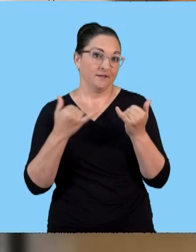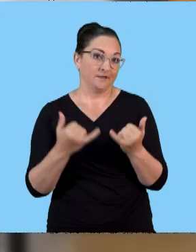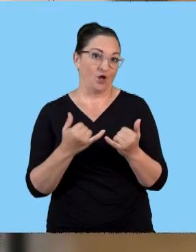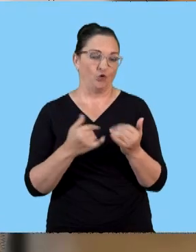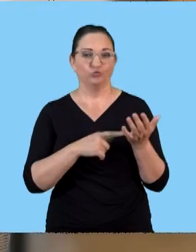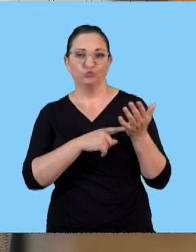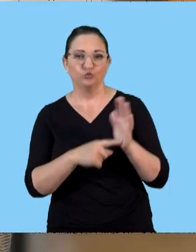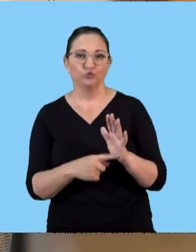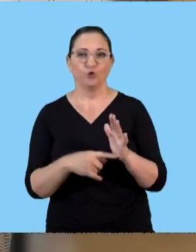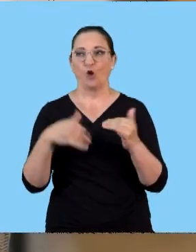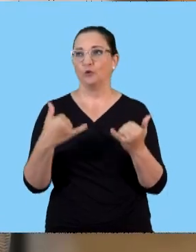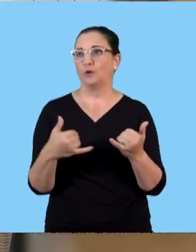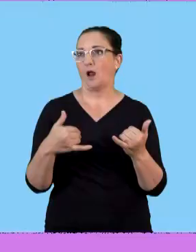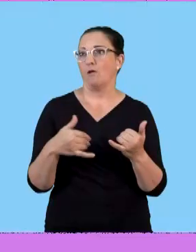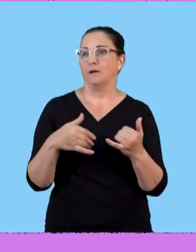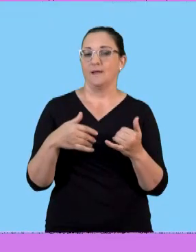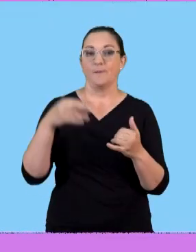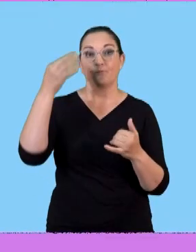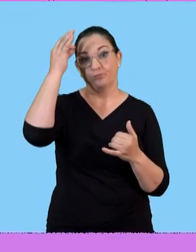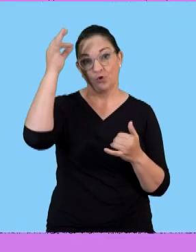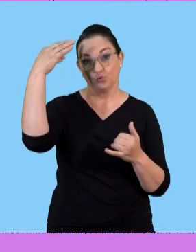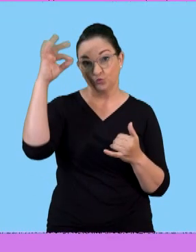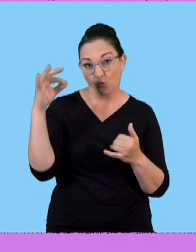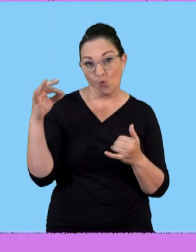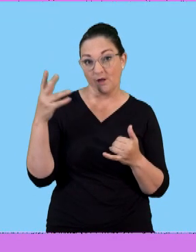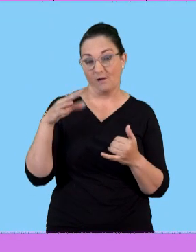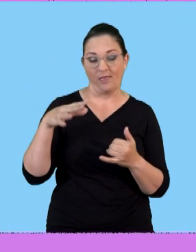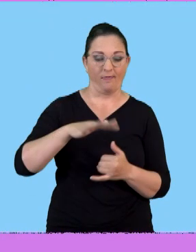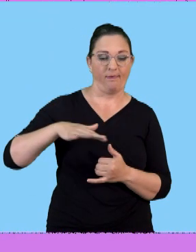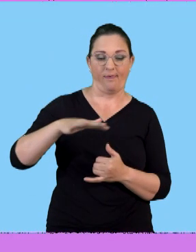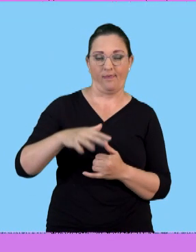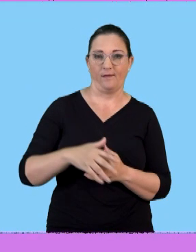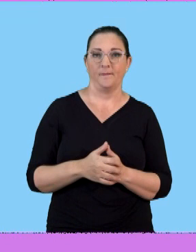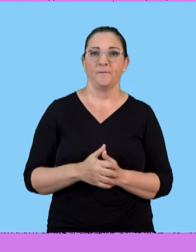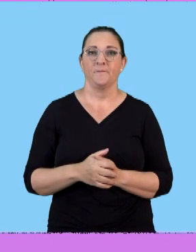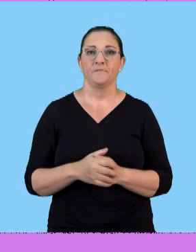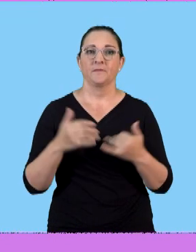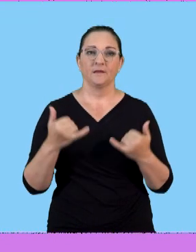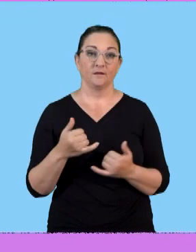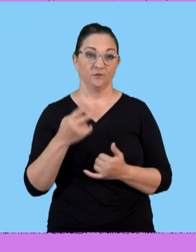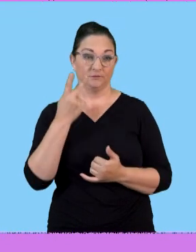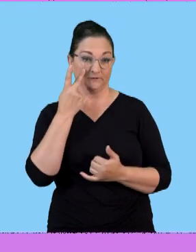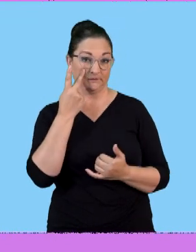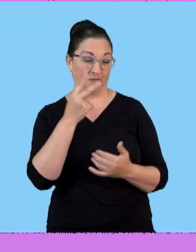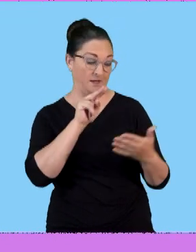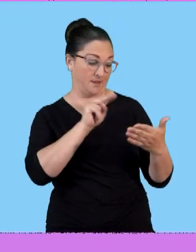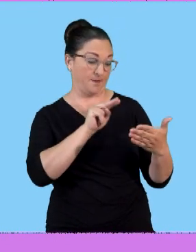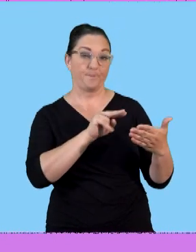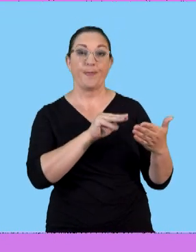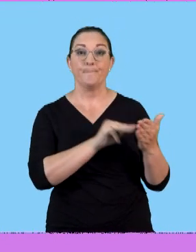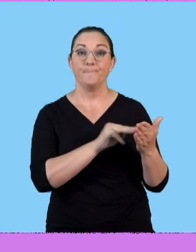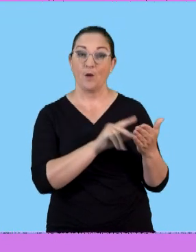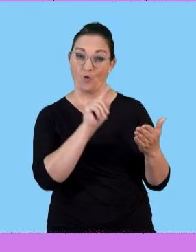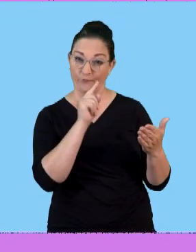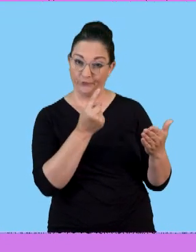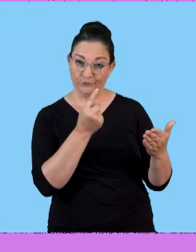right, in Pretoria. So here's our first street map, right? It says here, carefully study the street map of